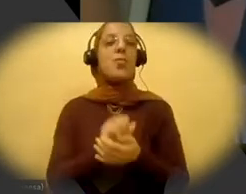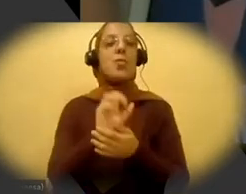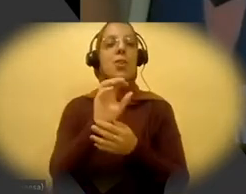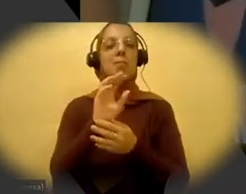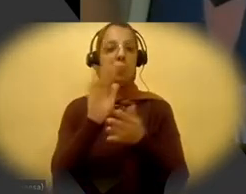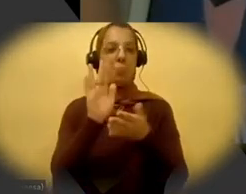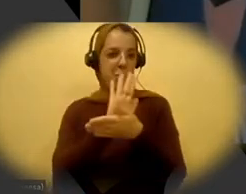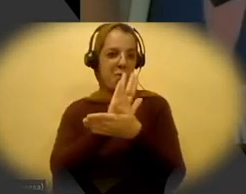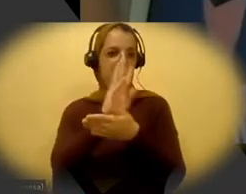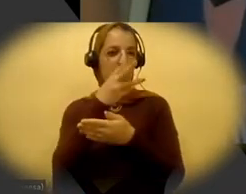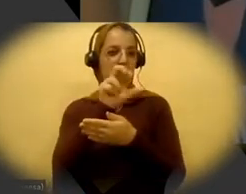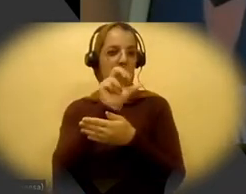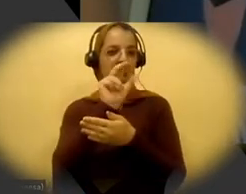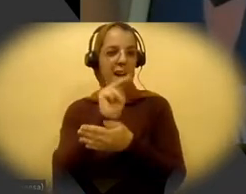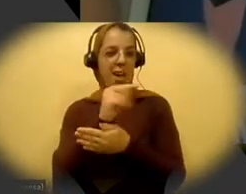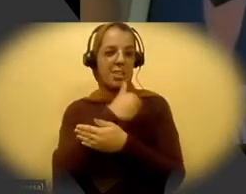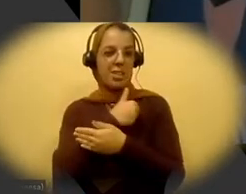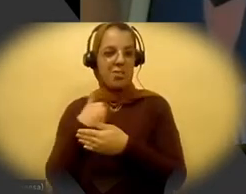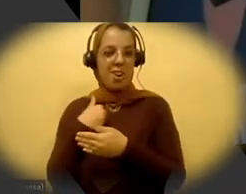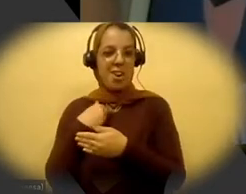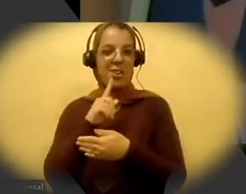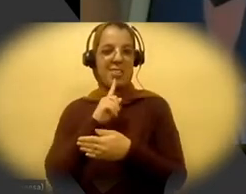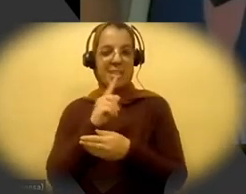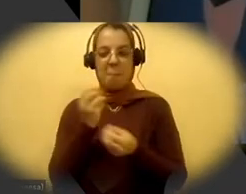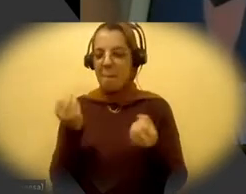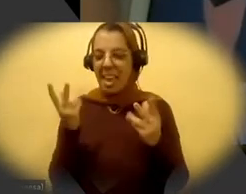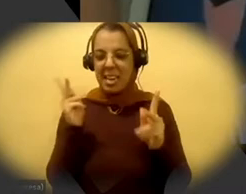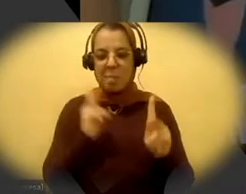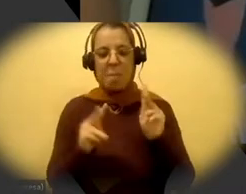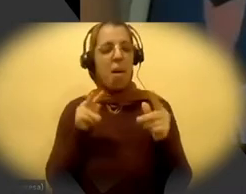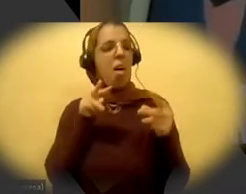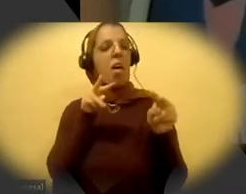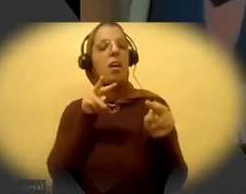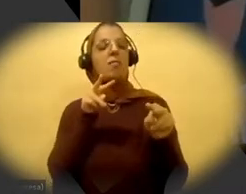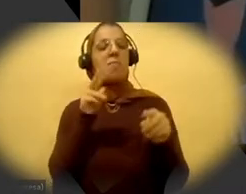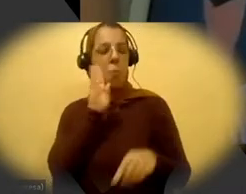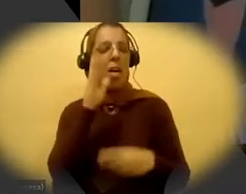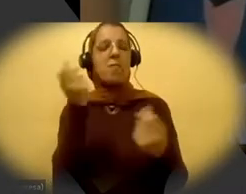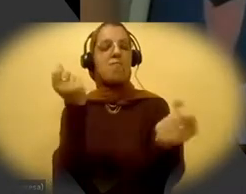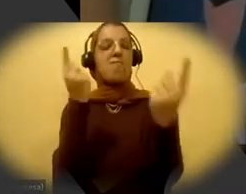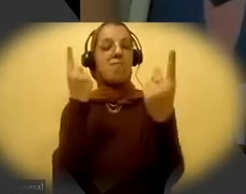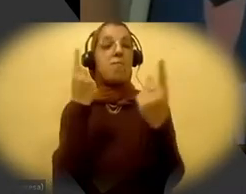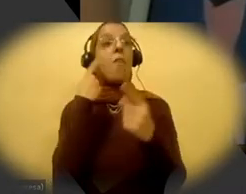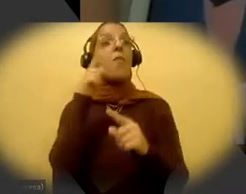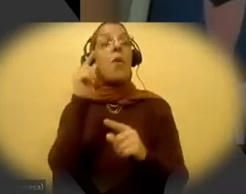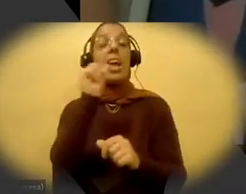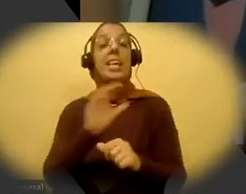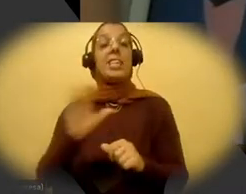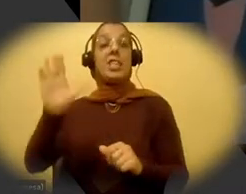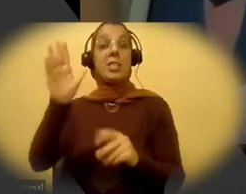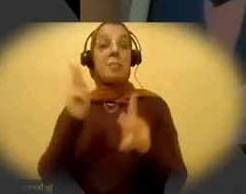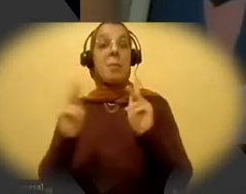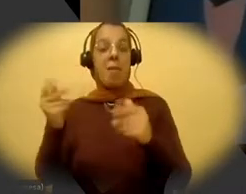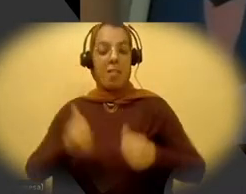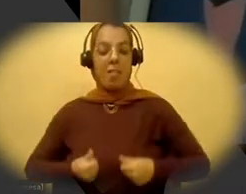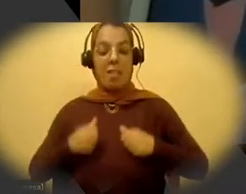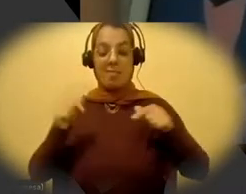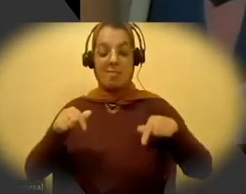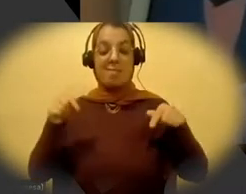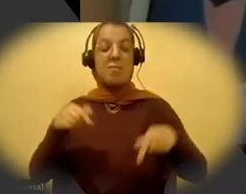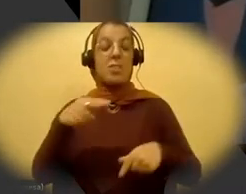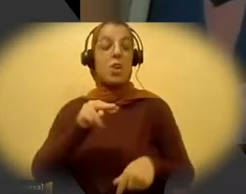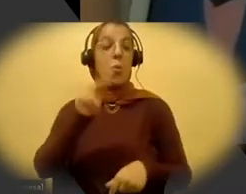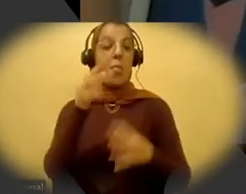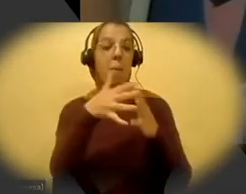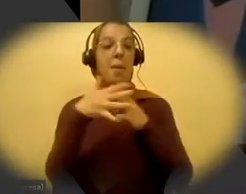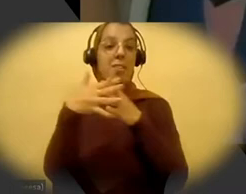very relatable to a lot of Asian Canadians or Asians in North America in general. Especially those who may have family in